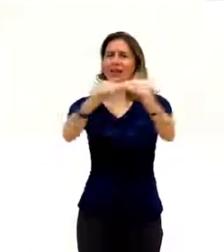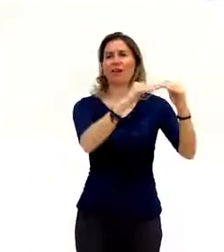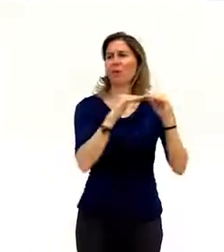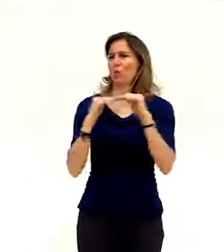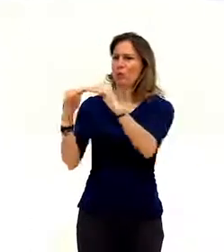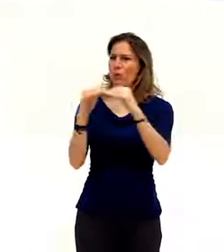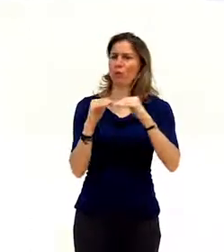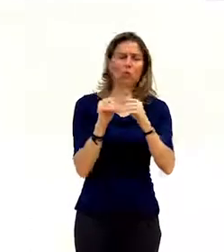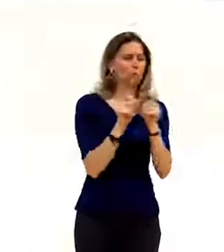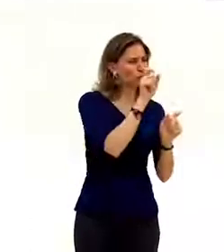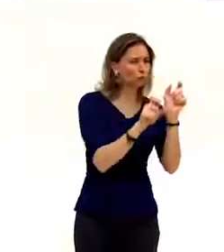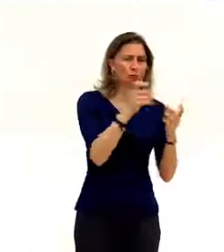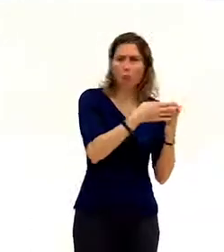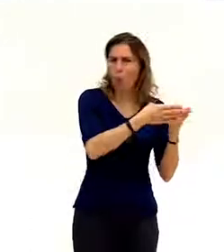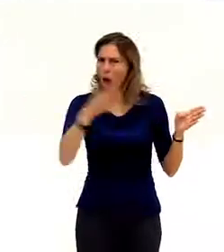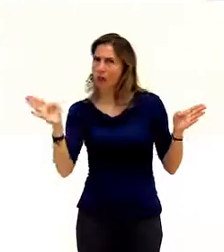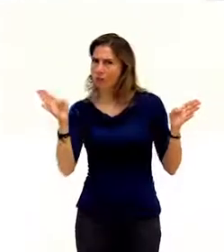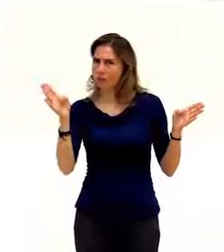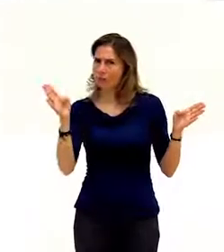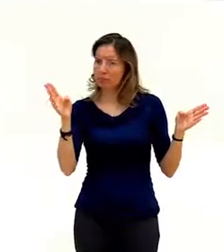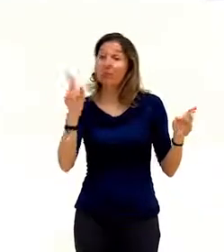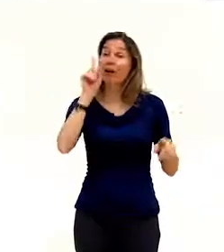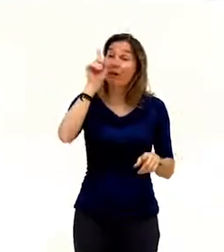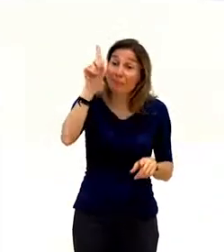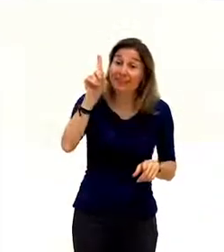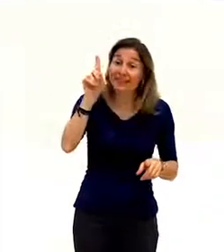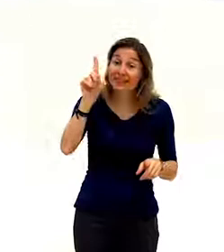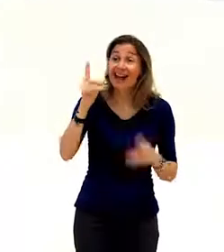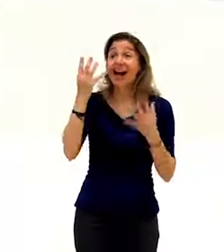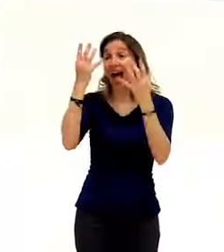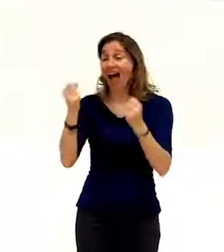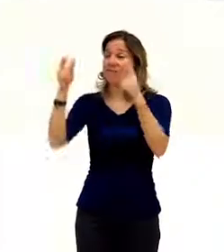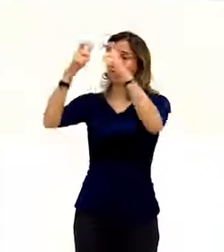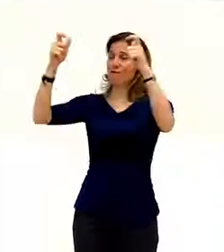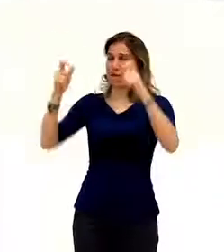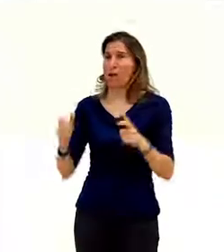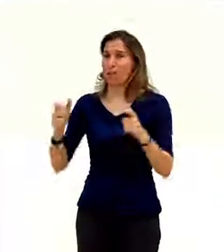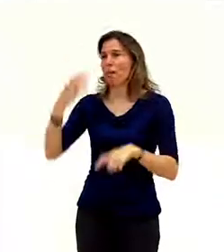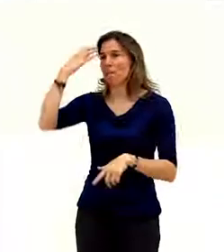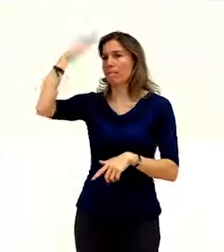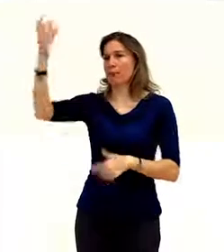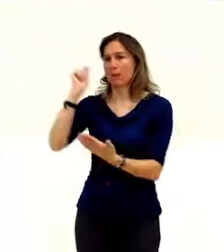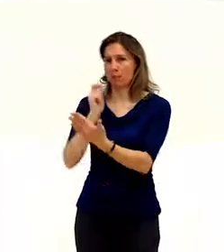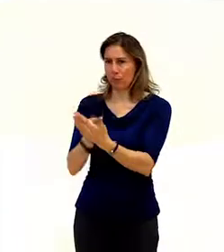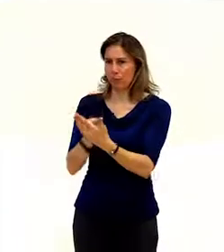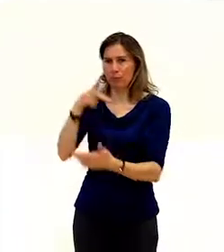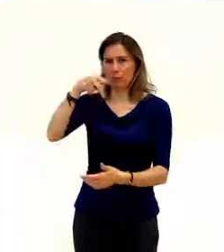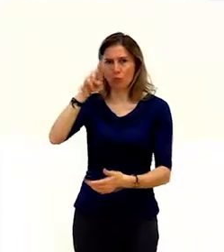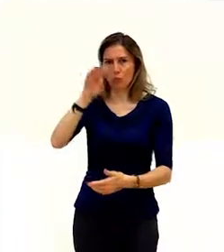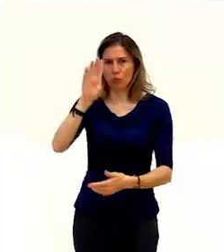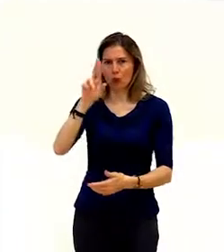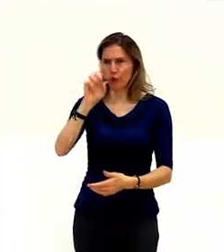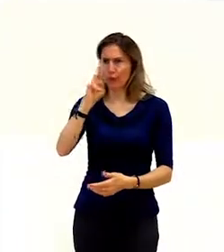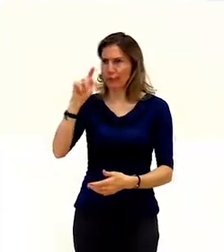Everything focuses on the compliance with the public procurement framework. That relates into